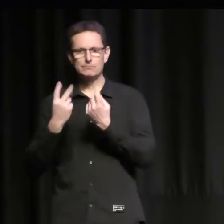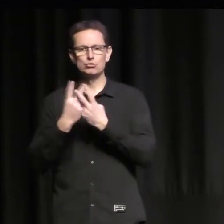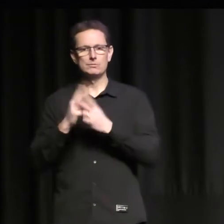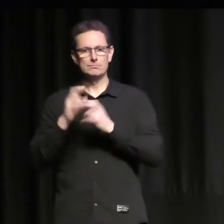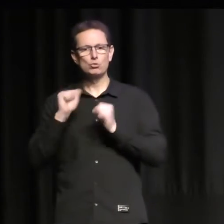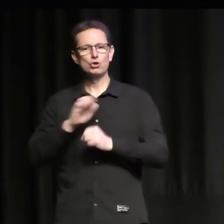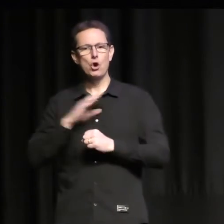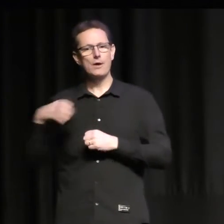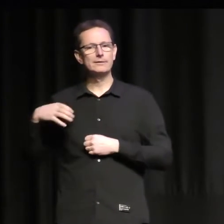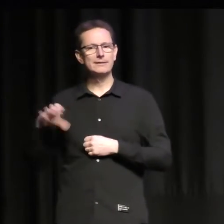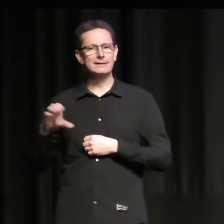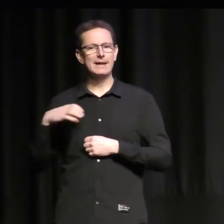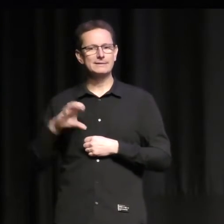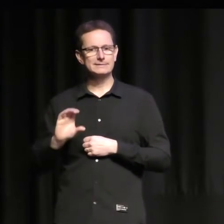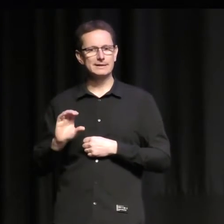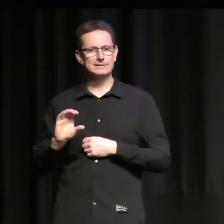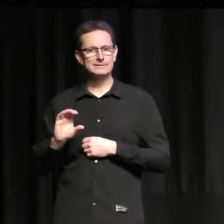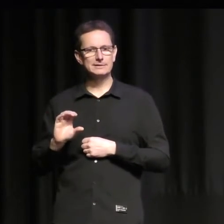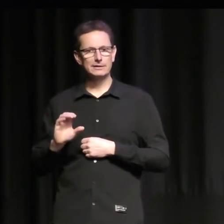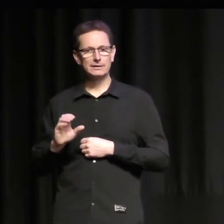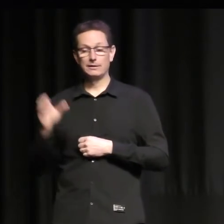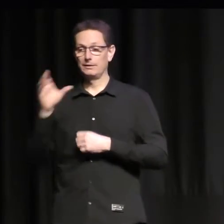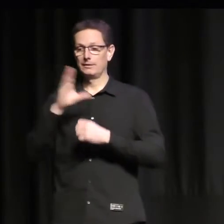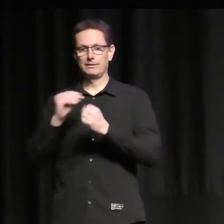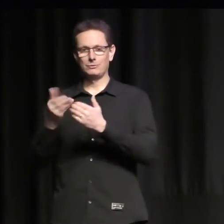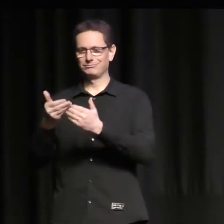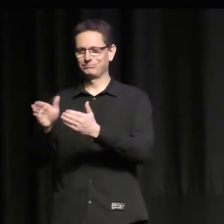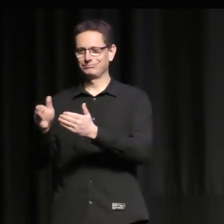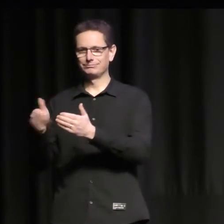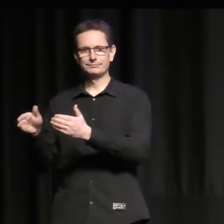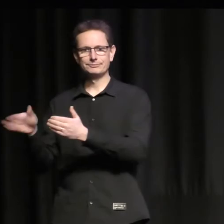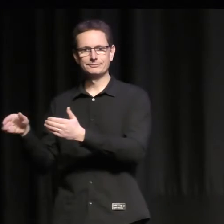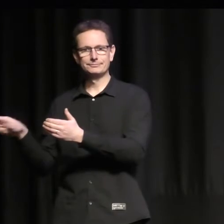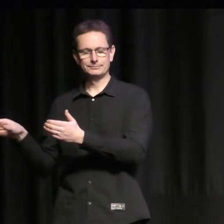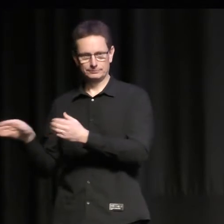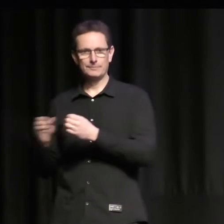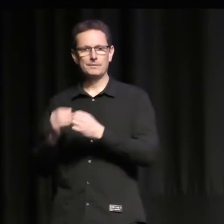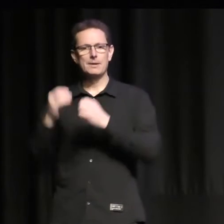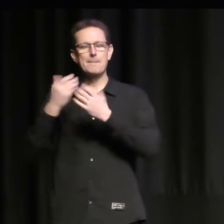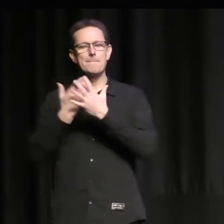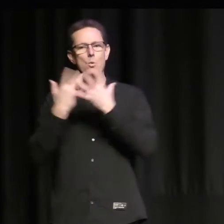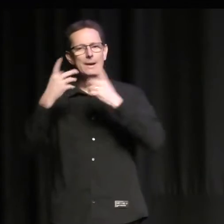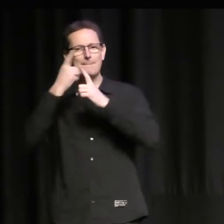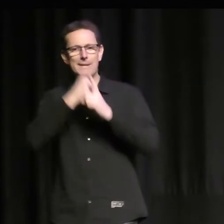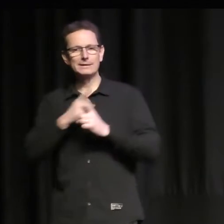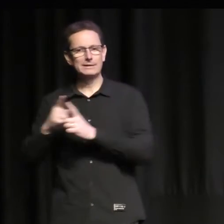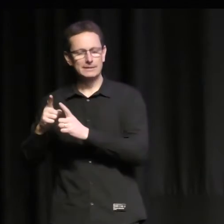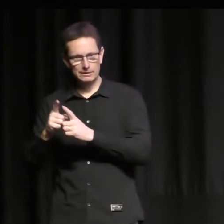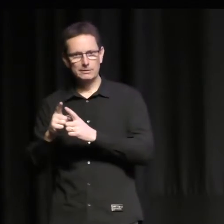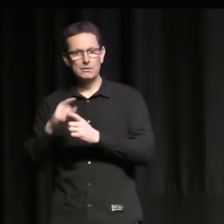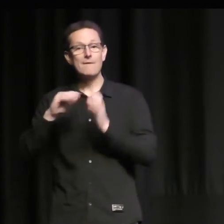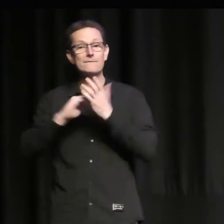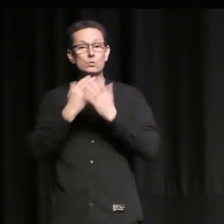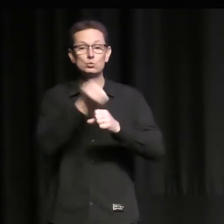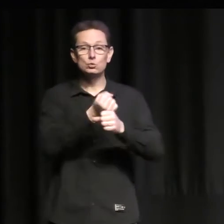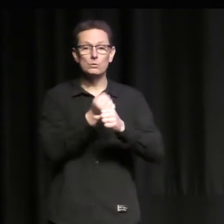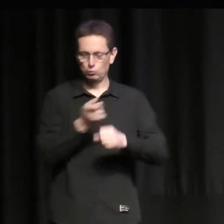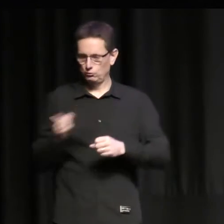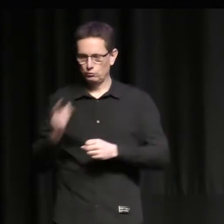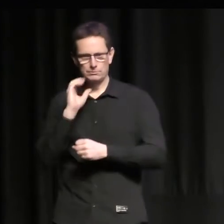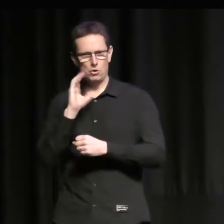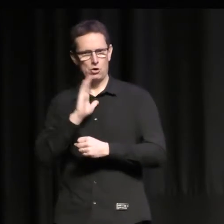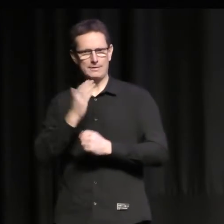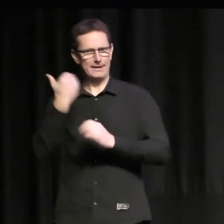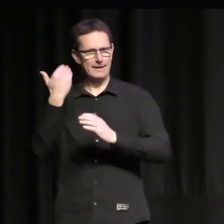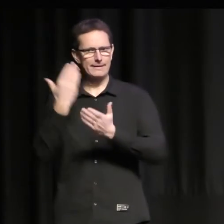have become methods of excluding huge numbers of people from practicing what they're perfectly qualified to do.